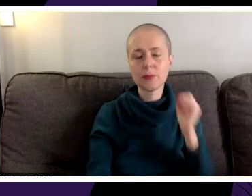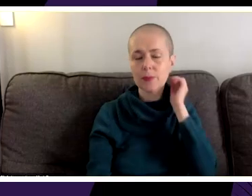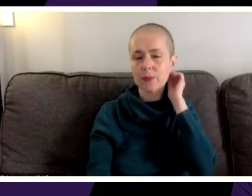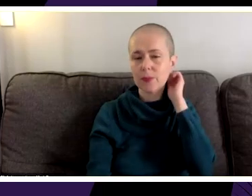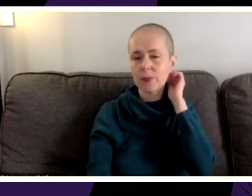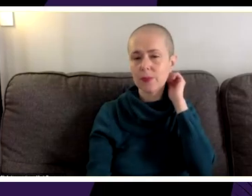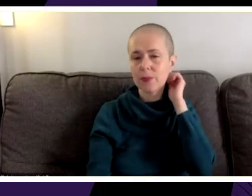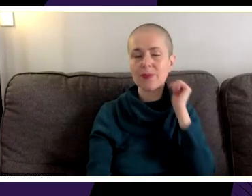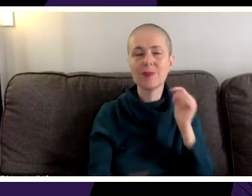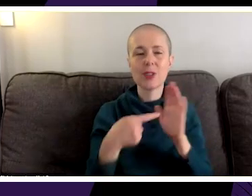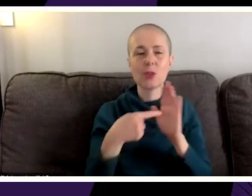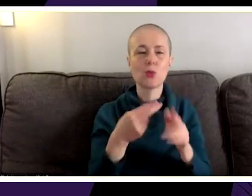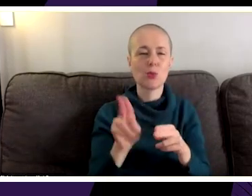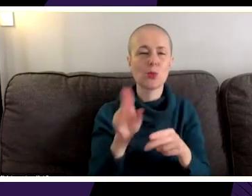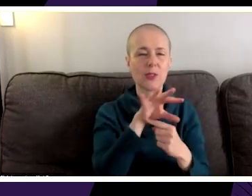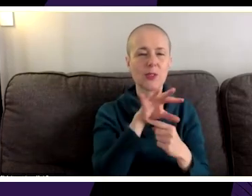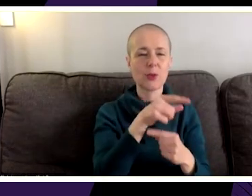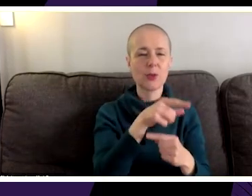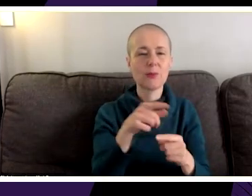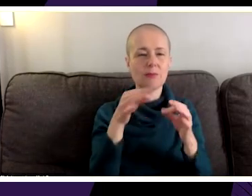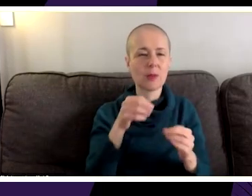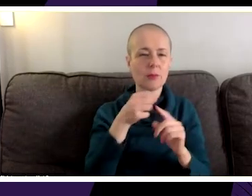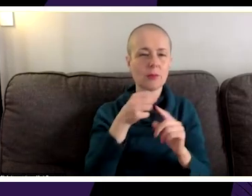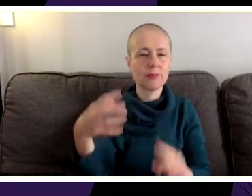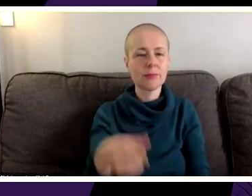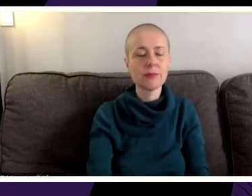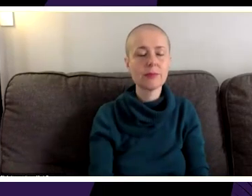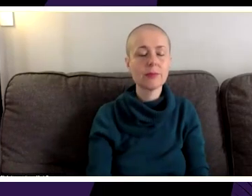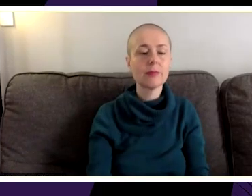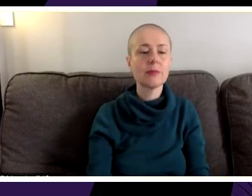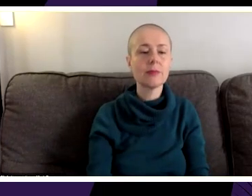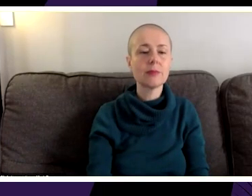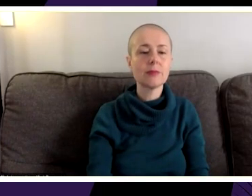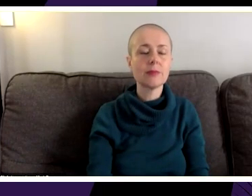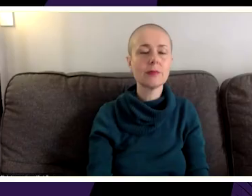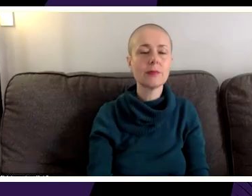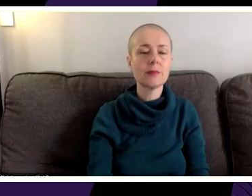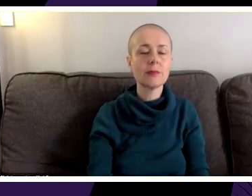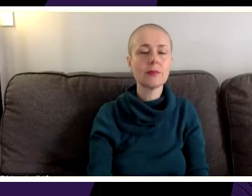small video about functionality of this.